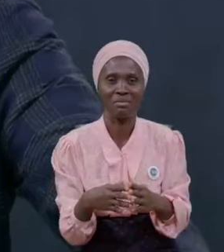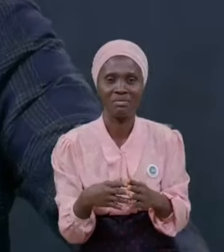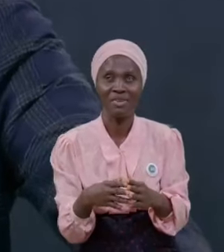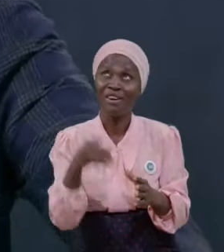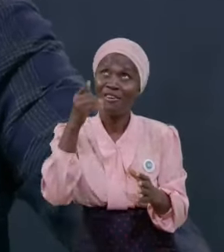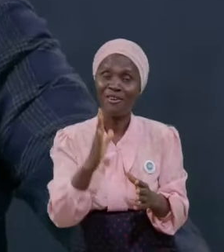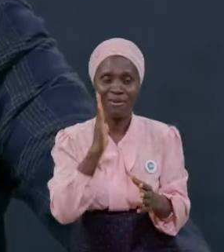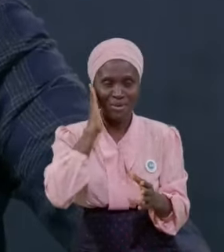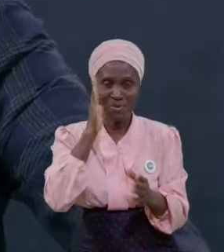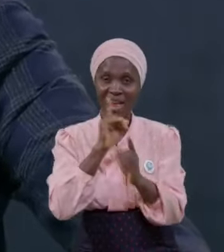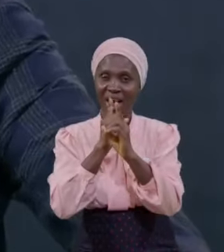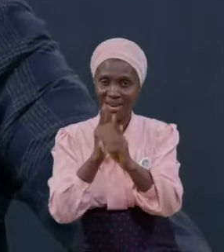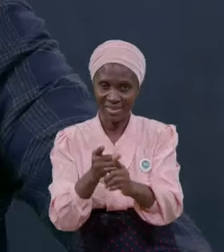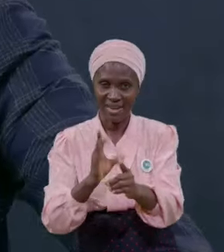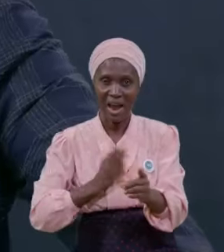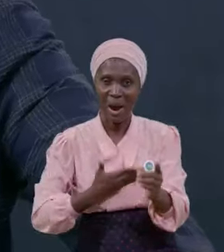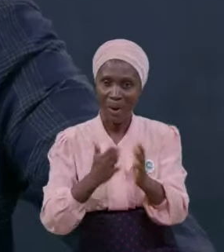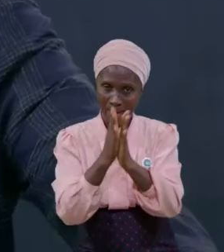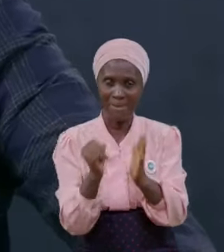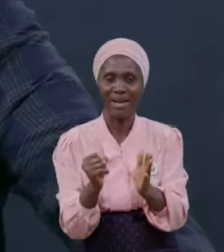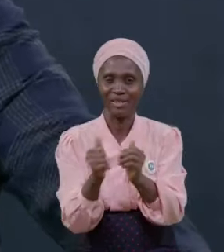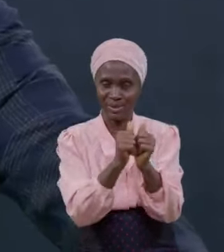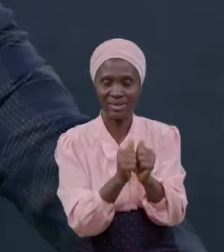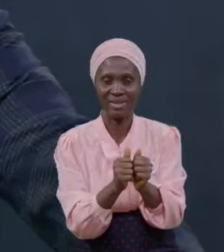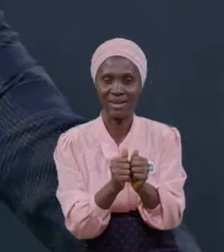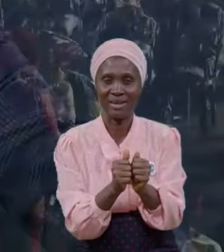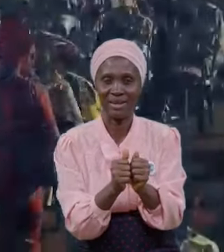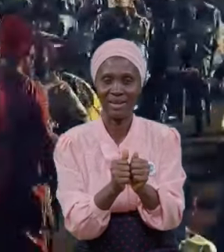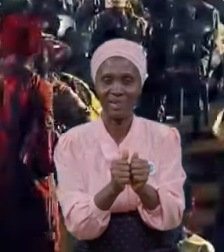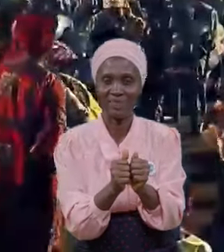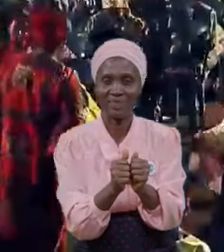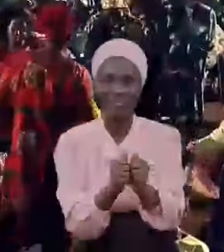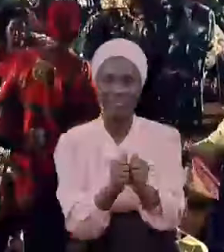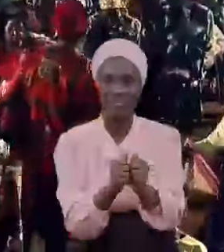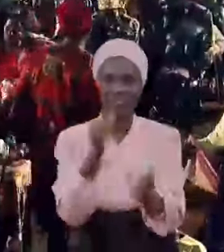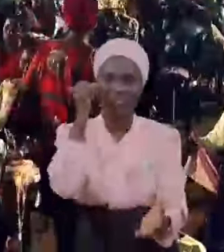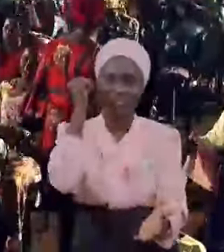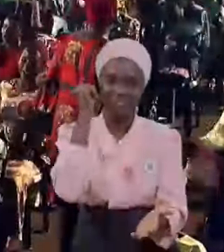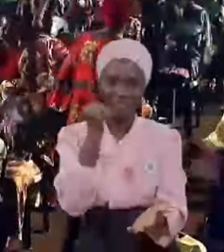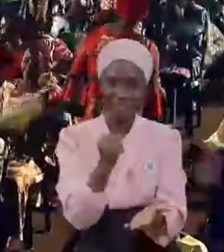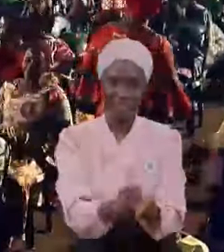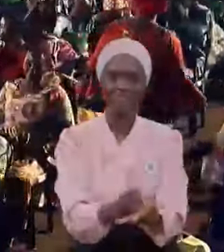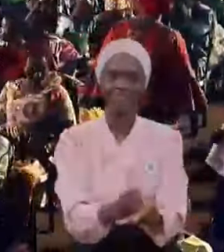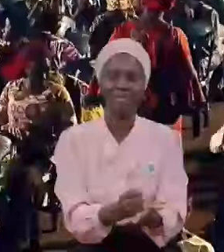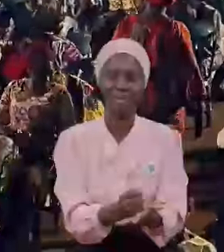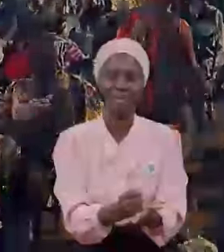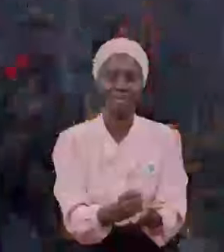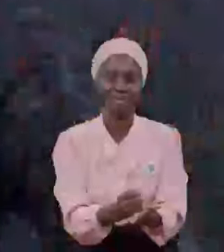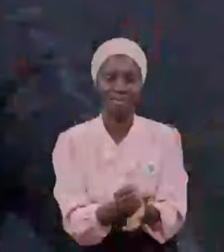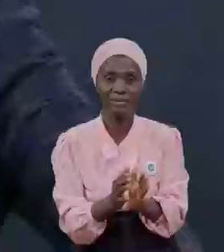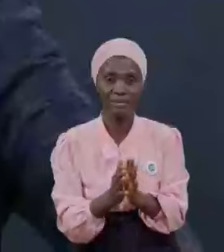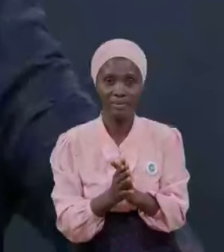prayer together. Did I hear an amen over there? Yeah. You want to be a